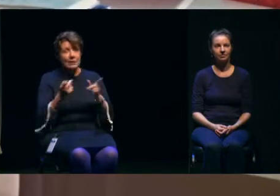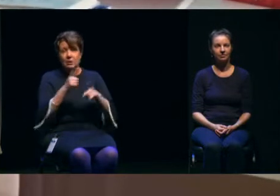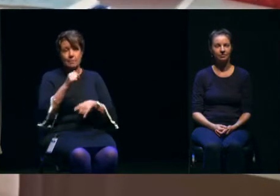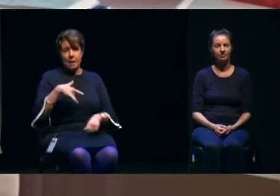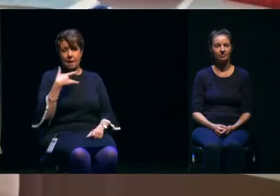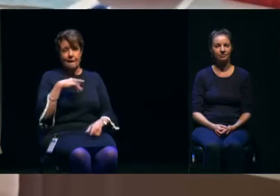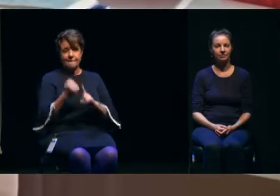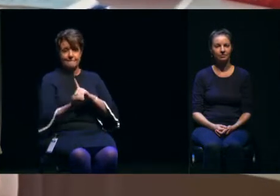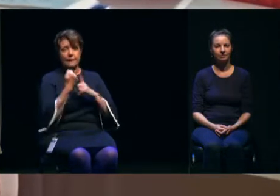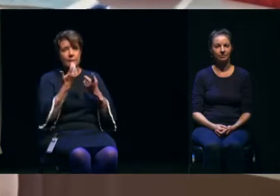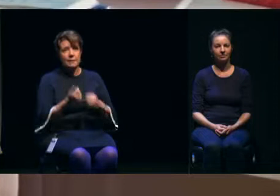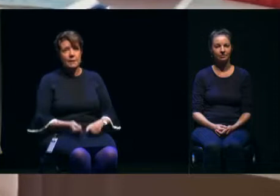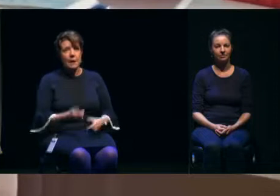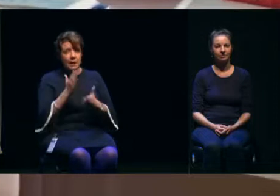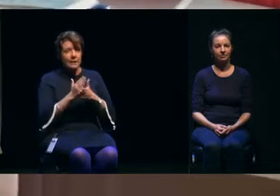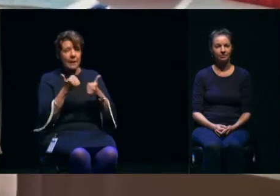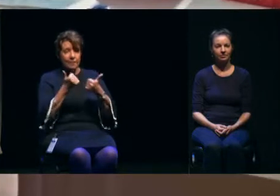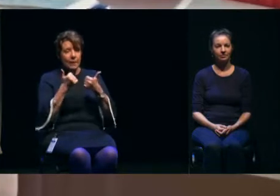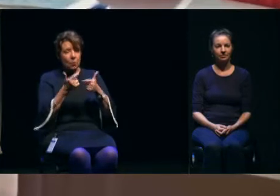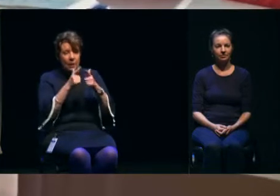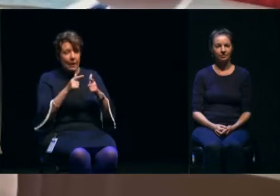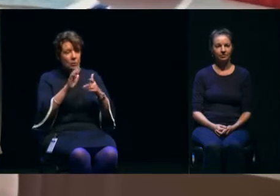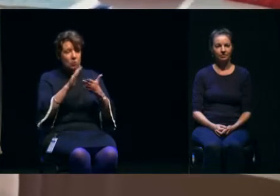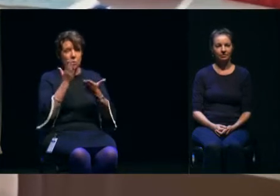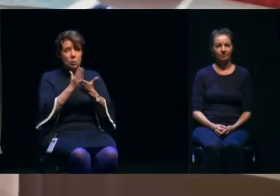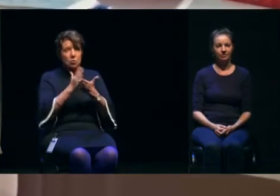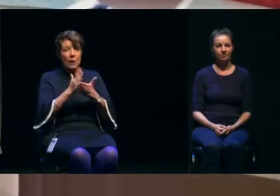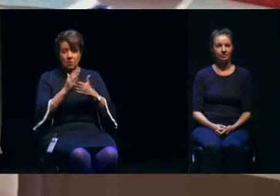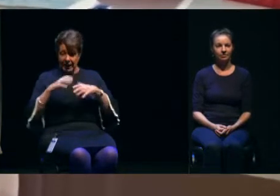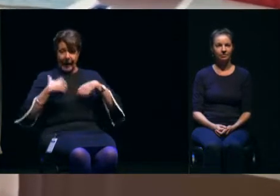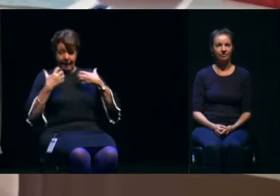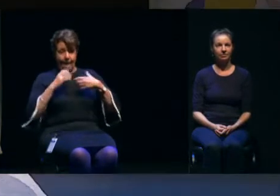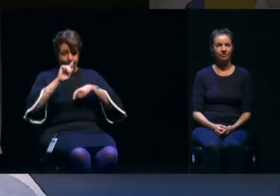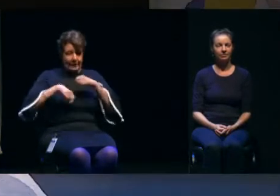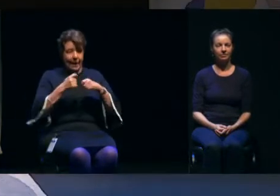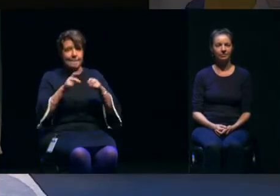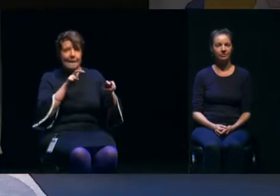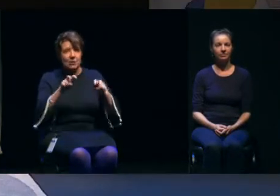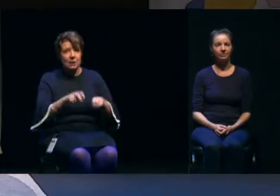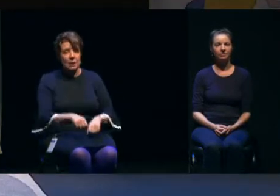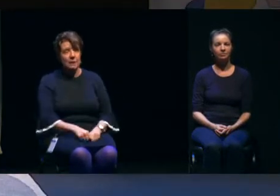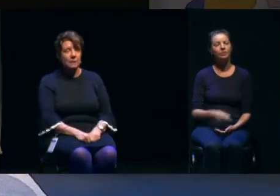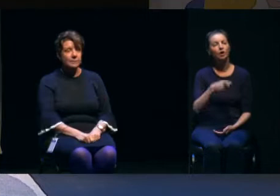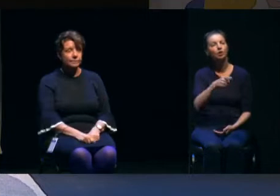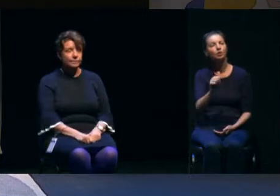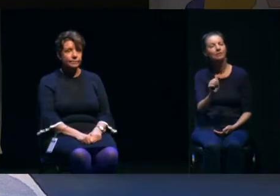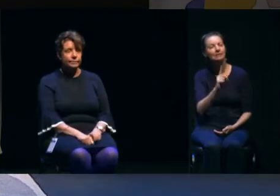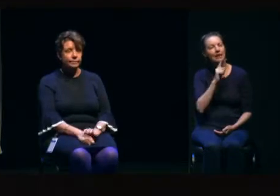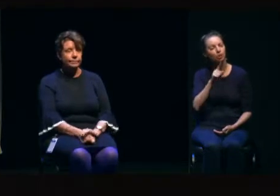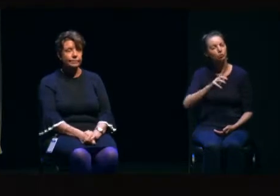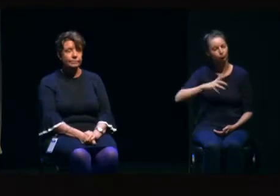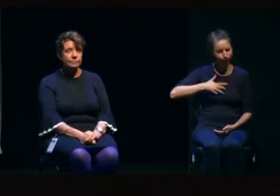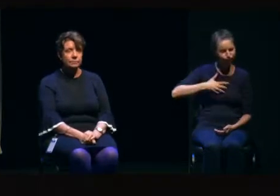It gave me an articulate language to transform the anger into action. Because you said you were very angry.